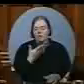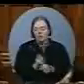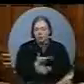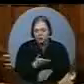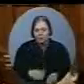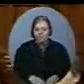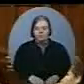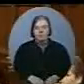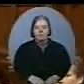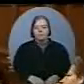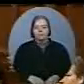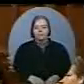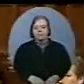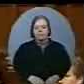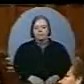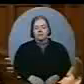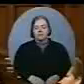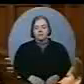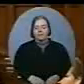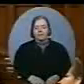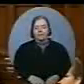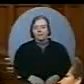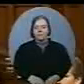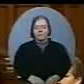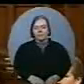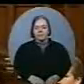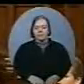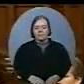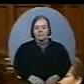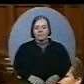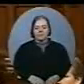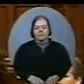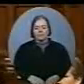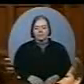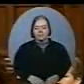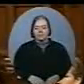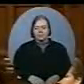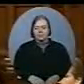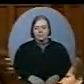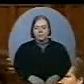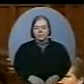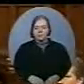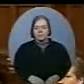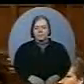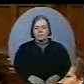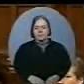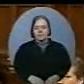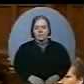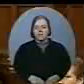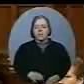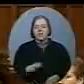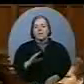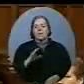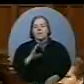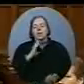Canadian Heritage. They smear Gwen Morgan. They attack Nigel Wright. They attack Tom Pentafuntas. These are outstanding people who will do a great job in the